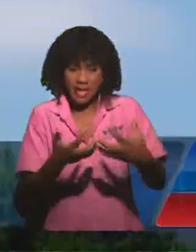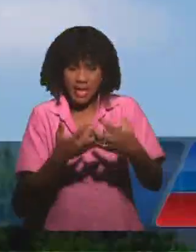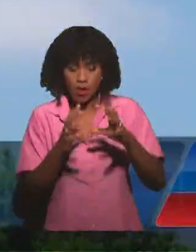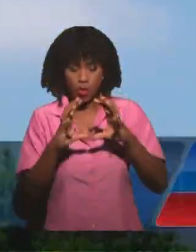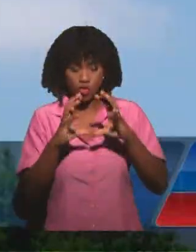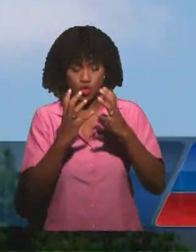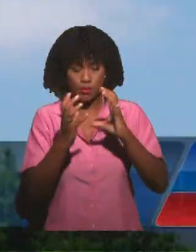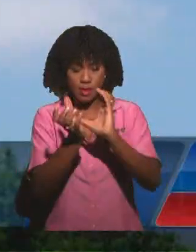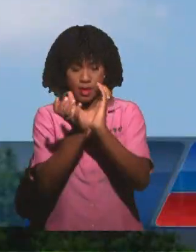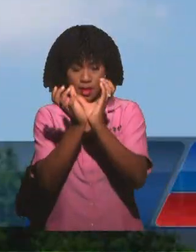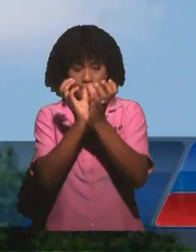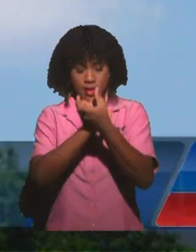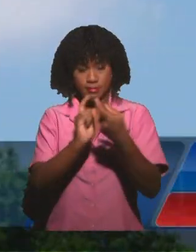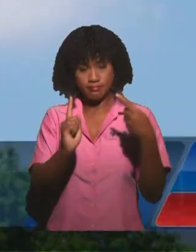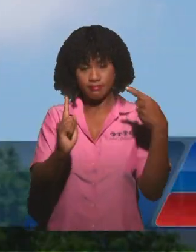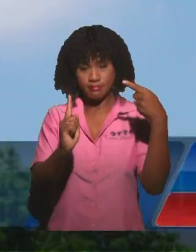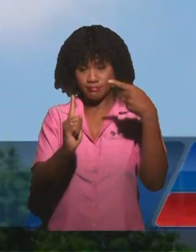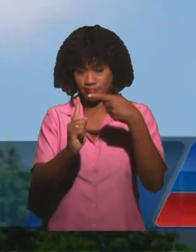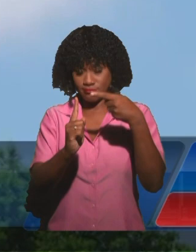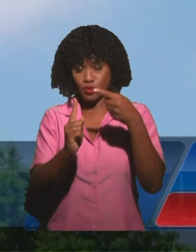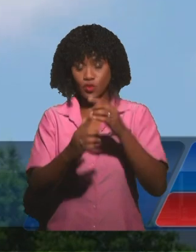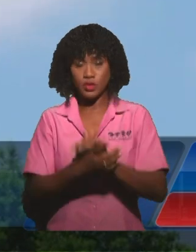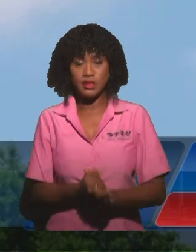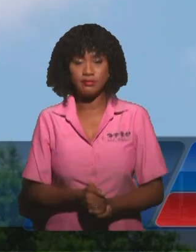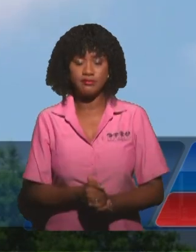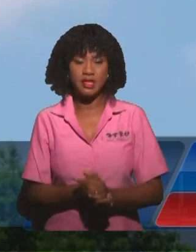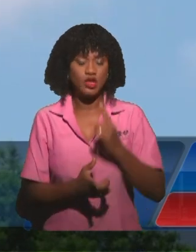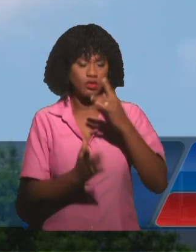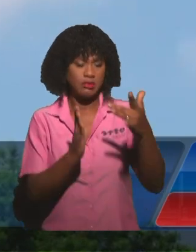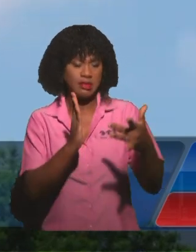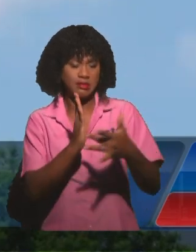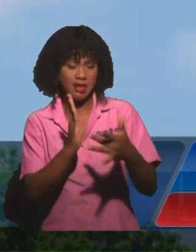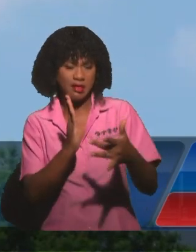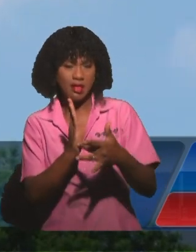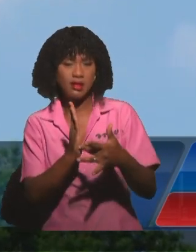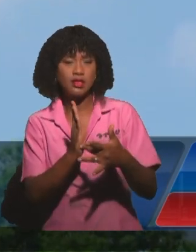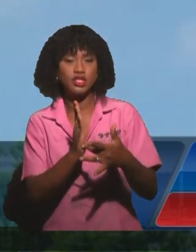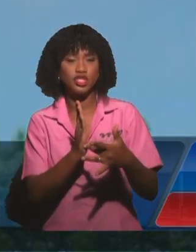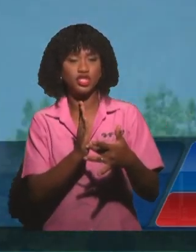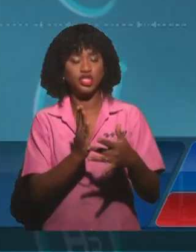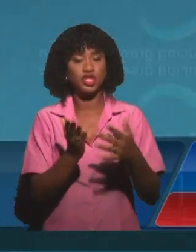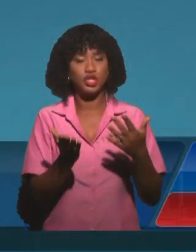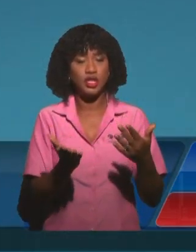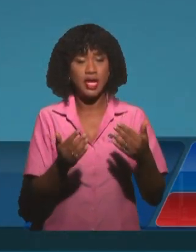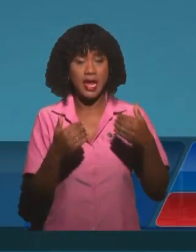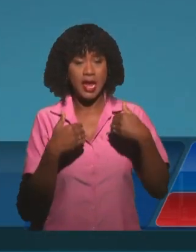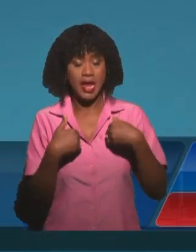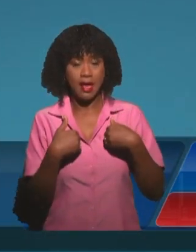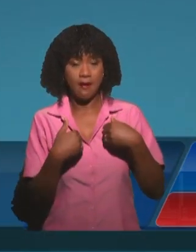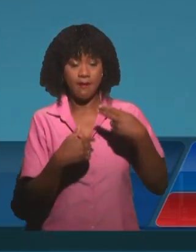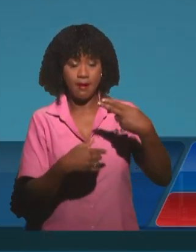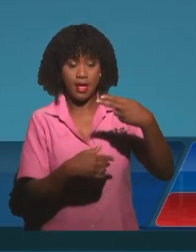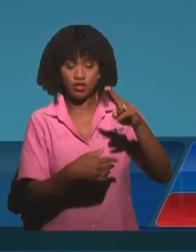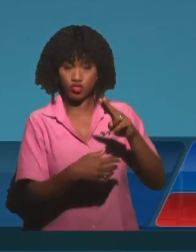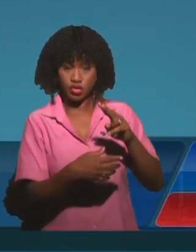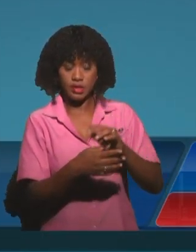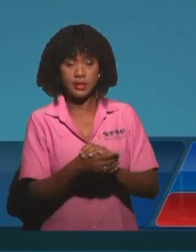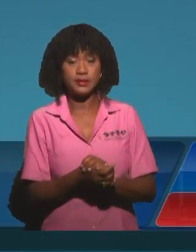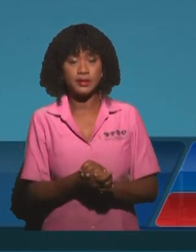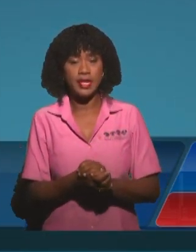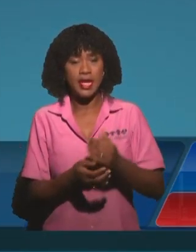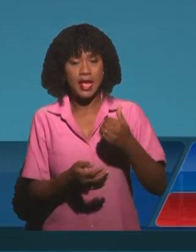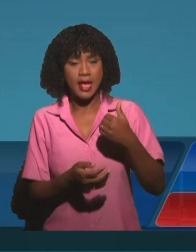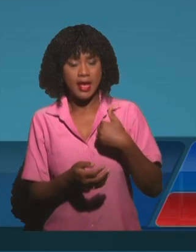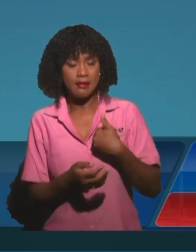goals. Mr. Bernard cited recent technological advancements that, in terms of hydrogen production, have many